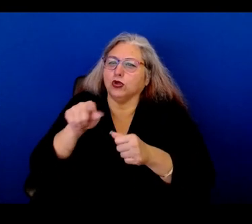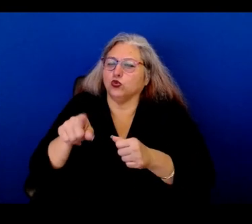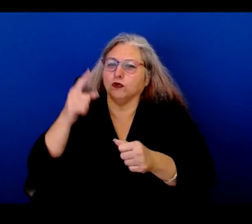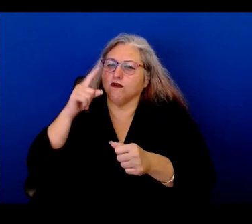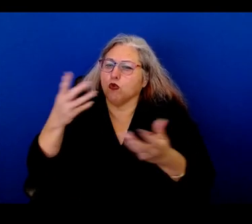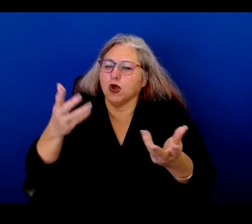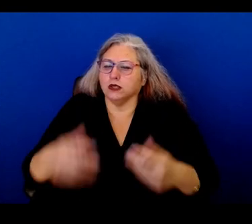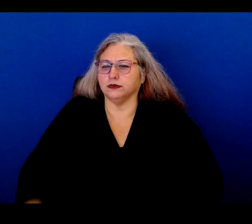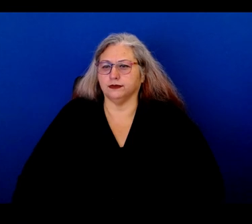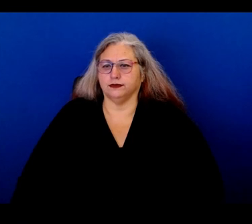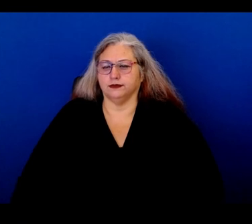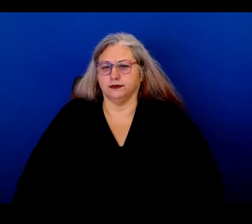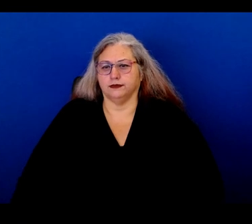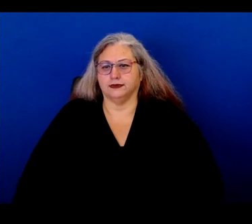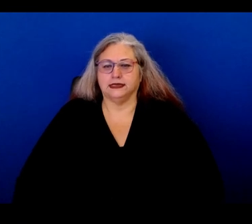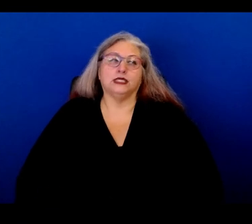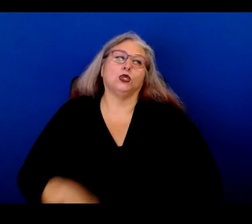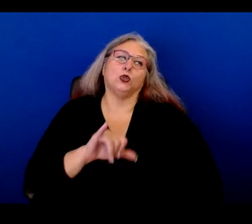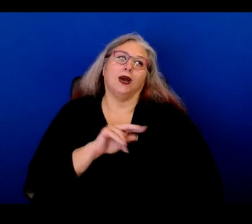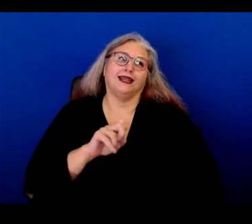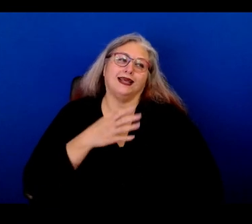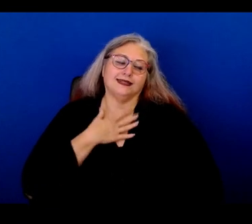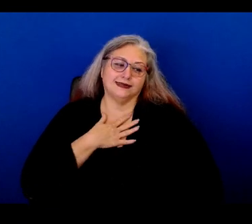Oh, Annette, this is...